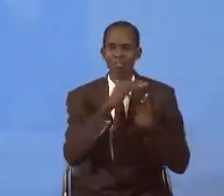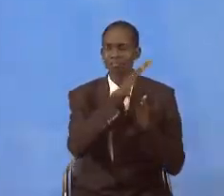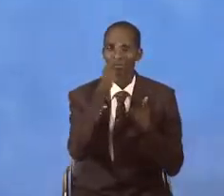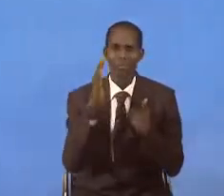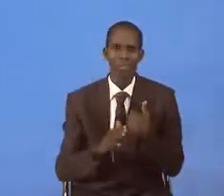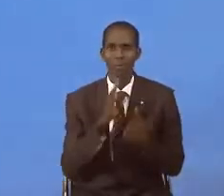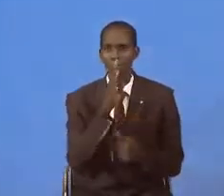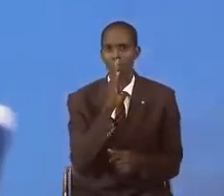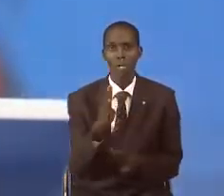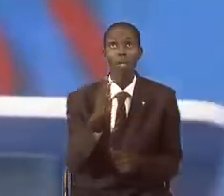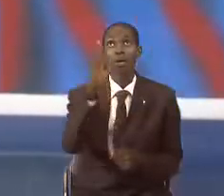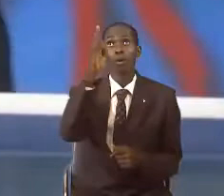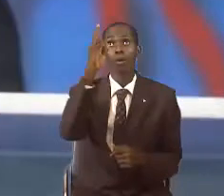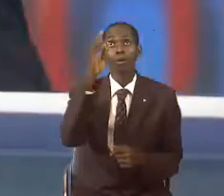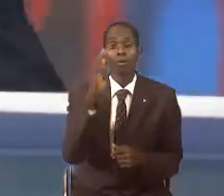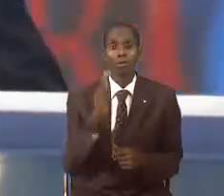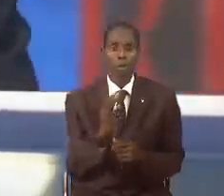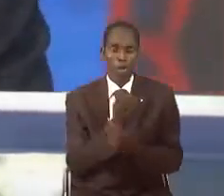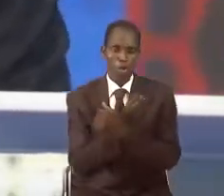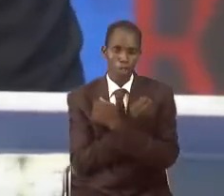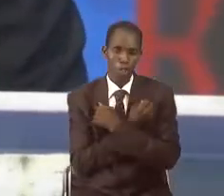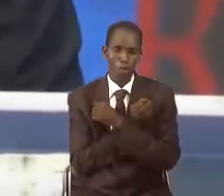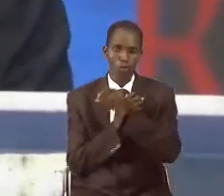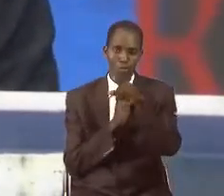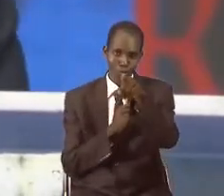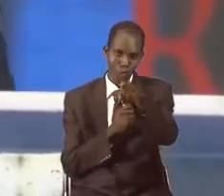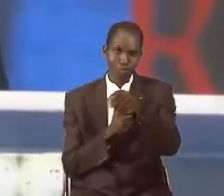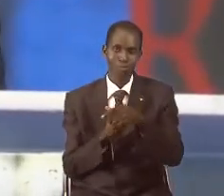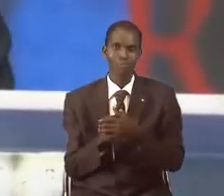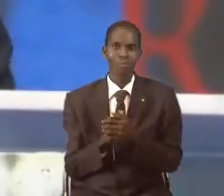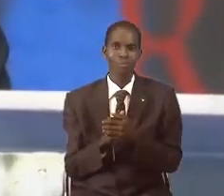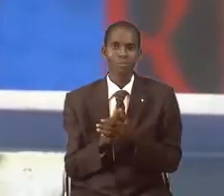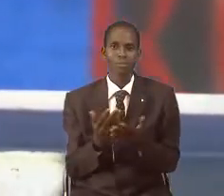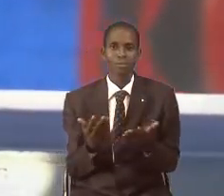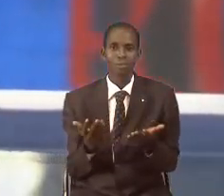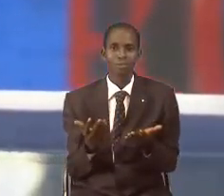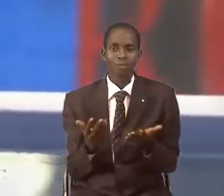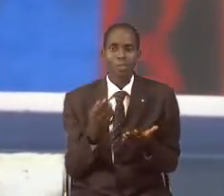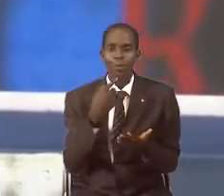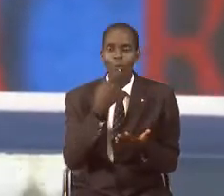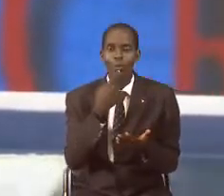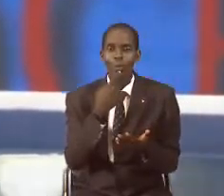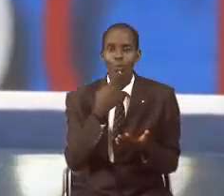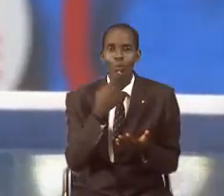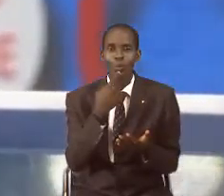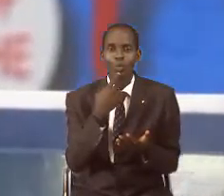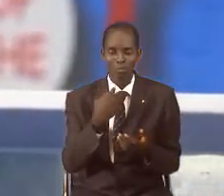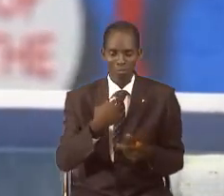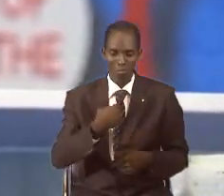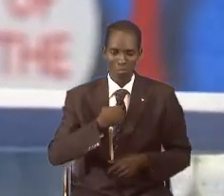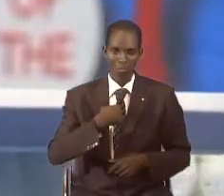a kind of love that had never been. God loves you.